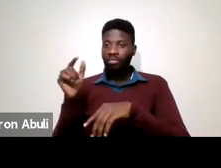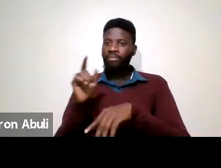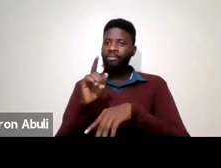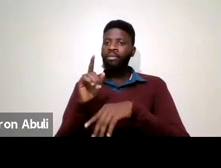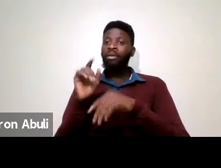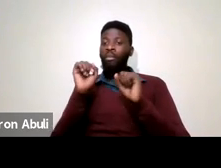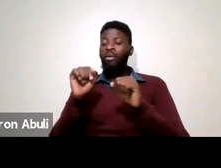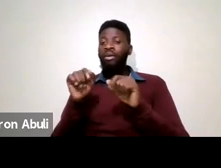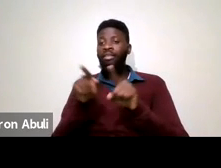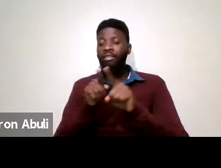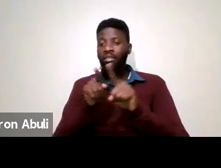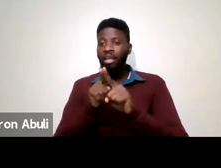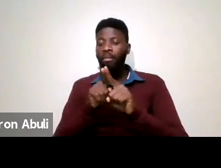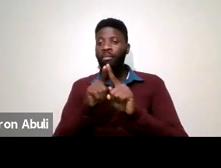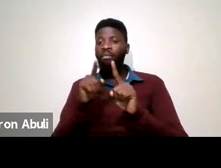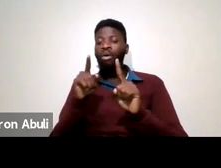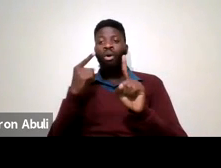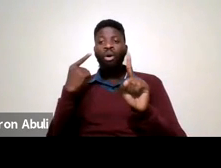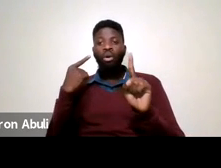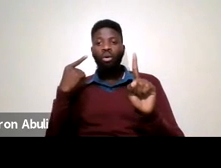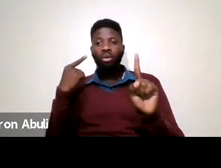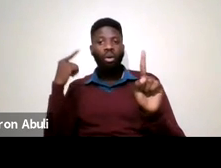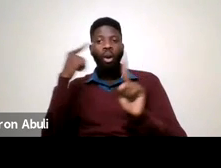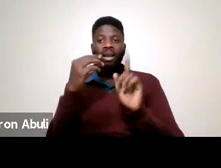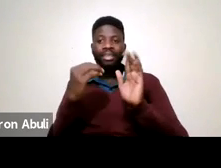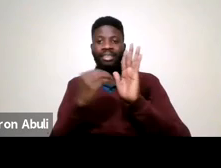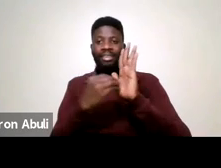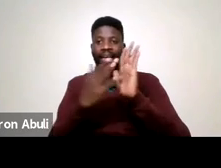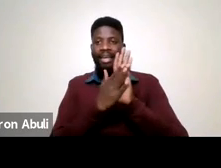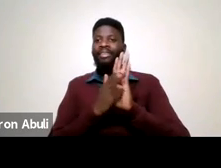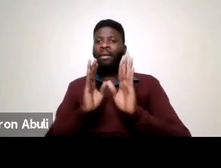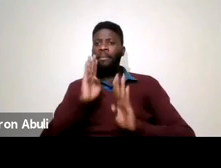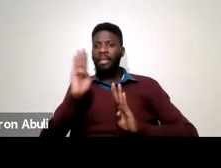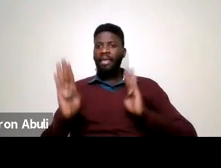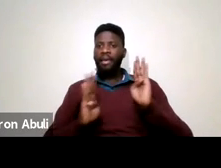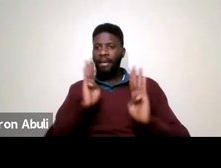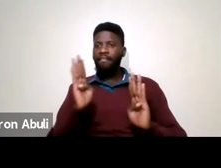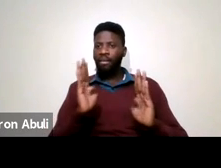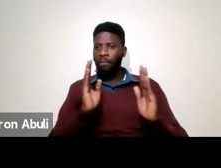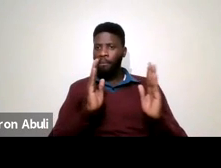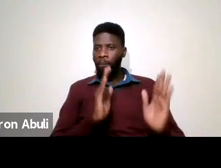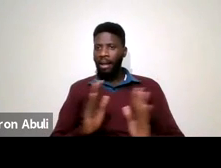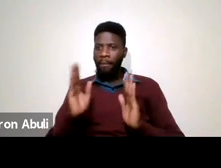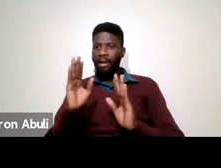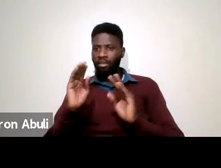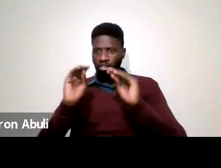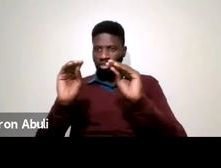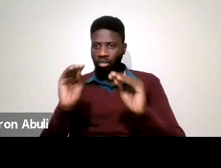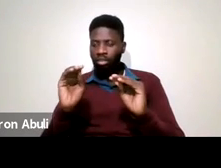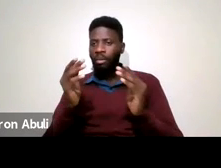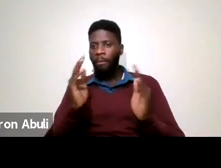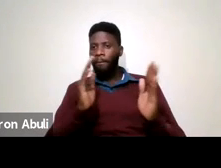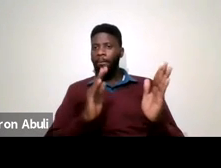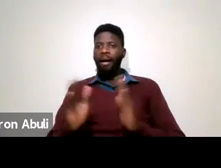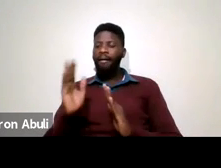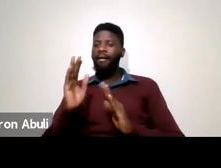goal setting discipline? Does it make you do things in a chronological way, in a manner that is coherent, in a manner